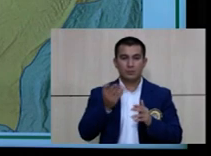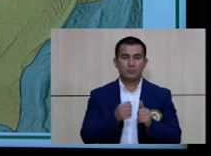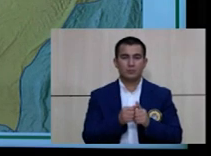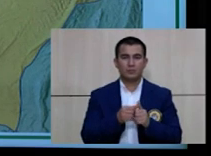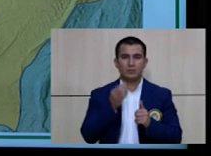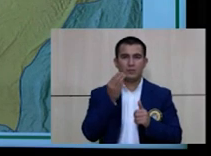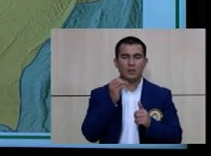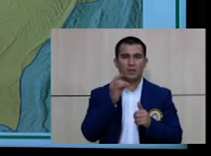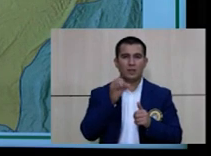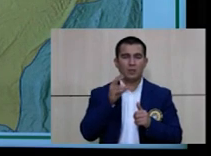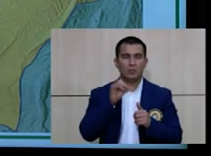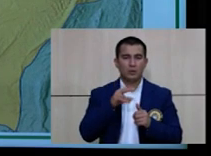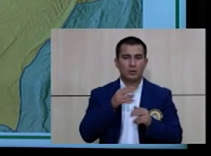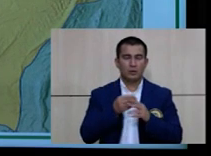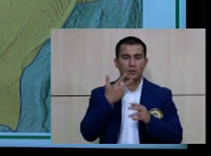Sherobodda